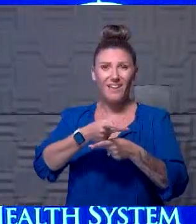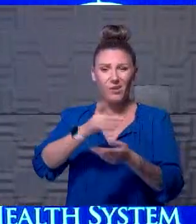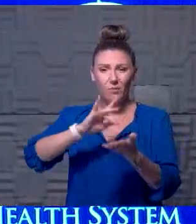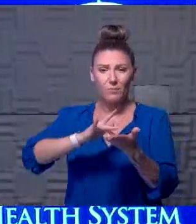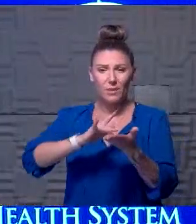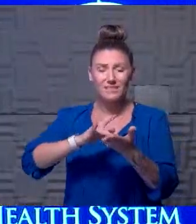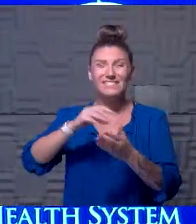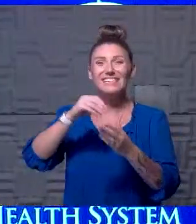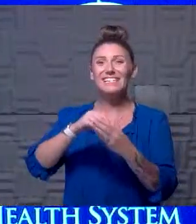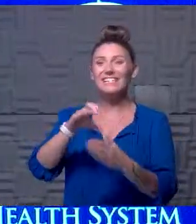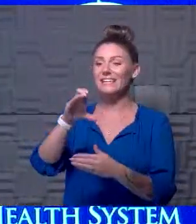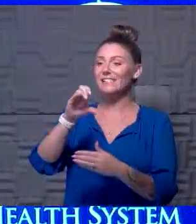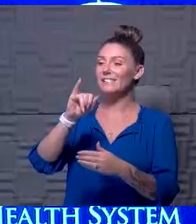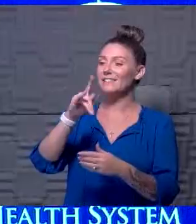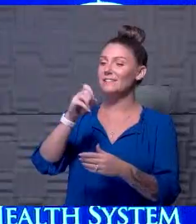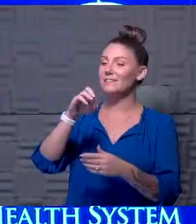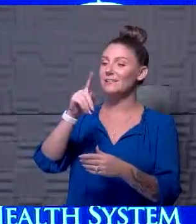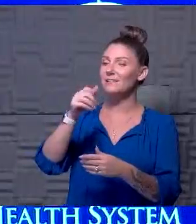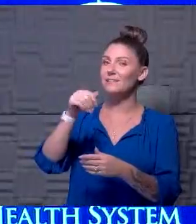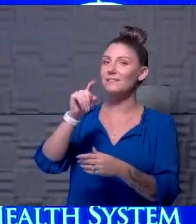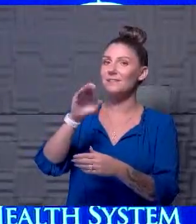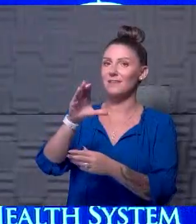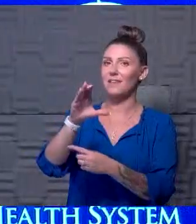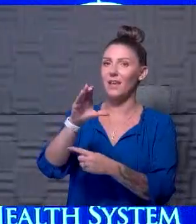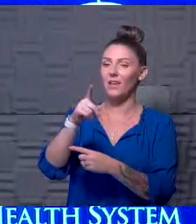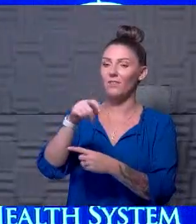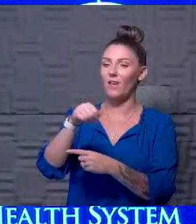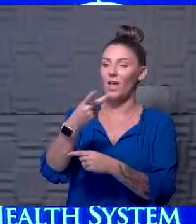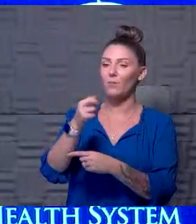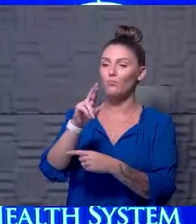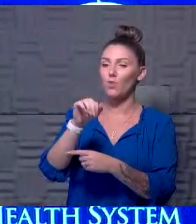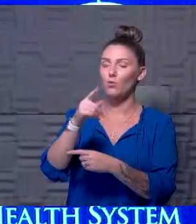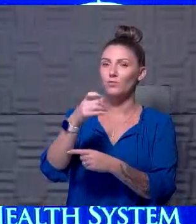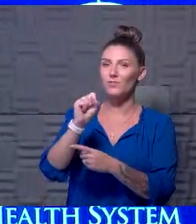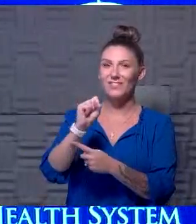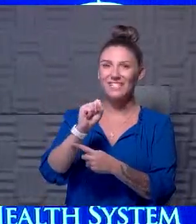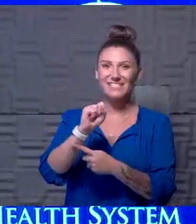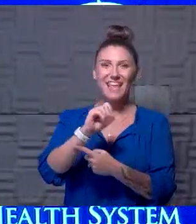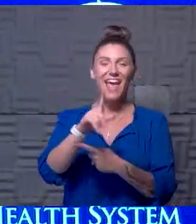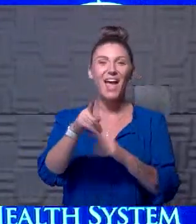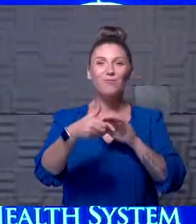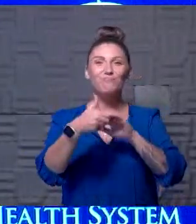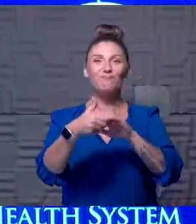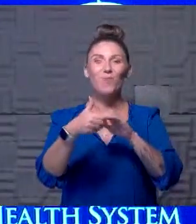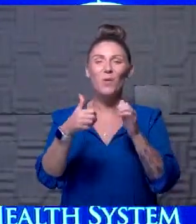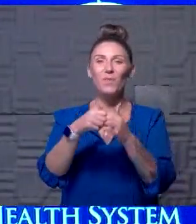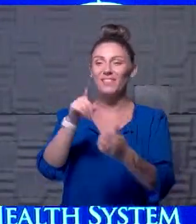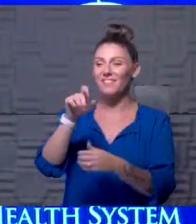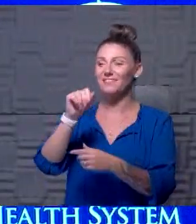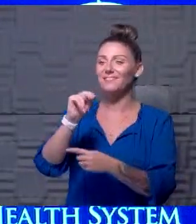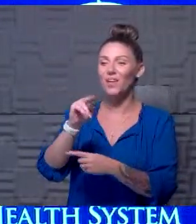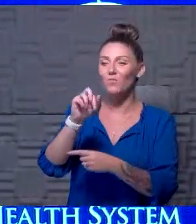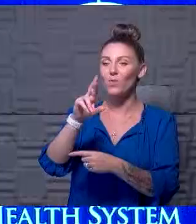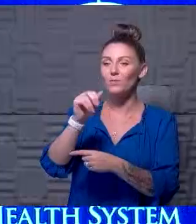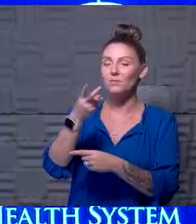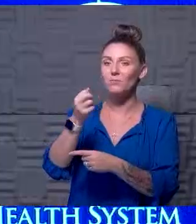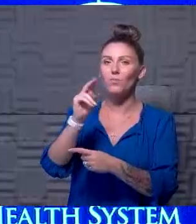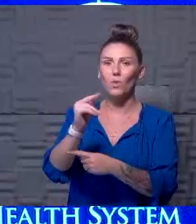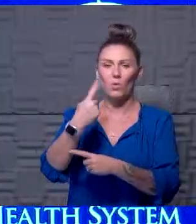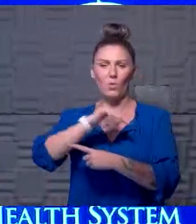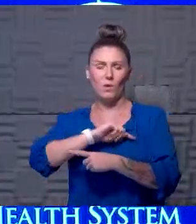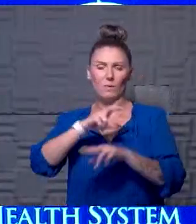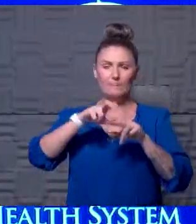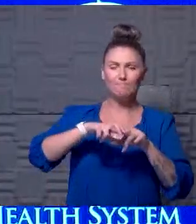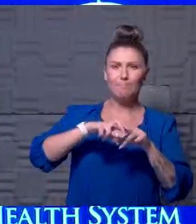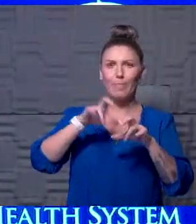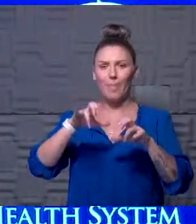cystic fibrosis, and actually trained in part with a gentleman from Barnes, Yes. Dan Rosenbluth, and he and I were sitting at the cystic fibrosis meeting. There were